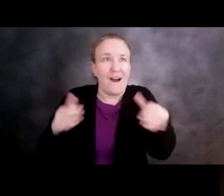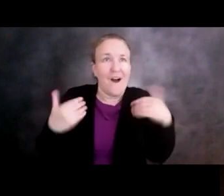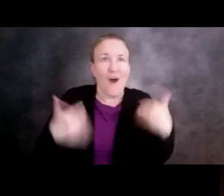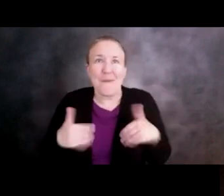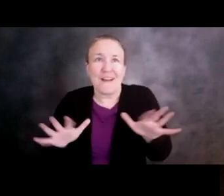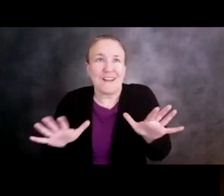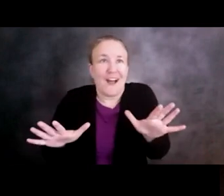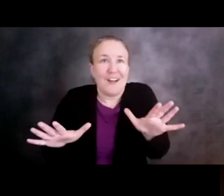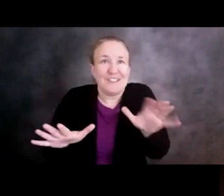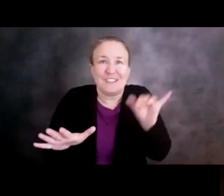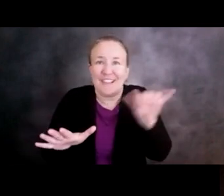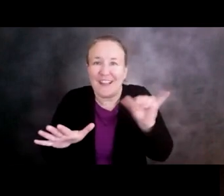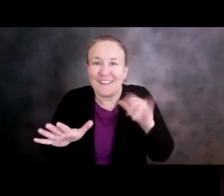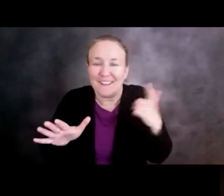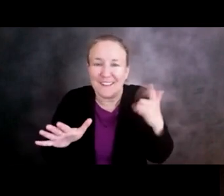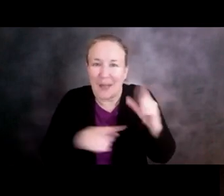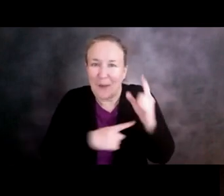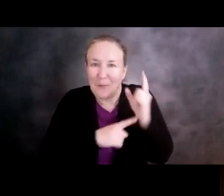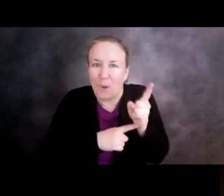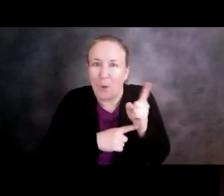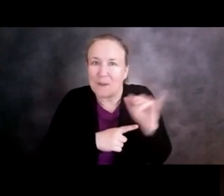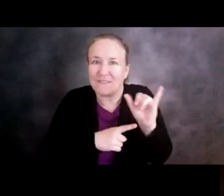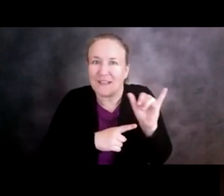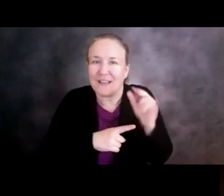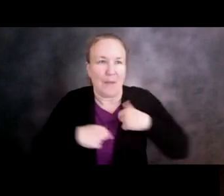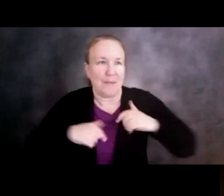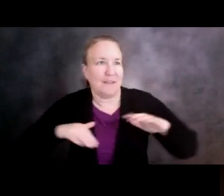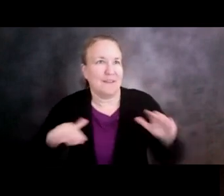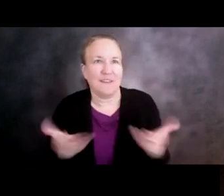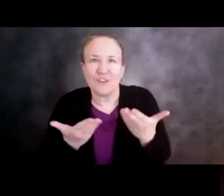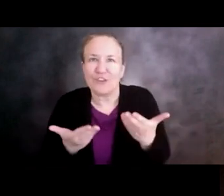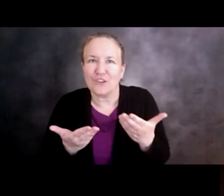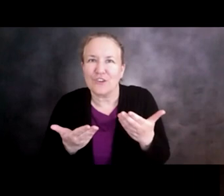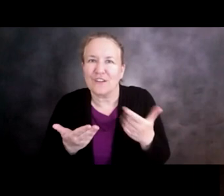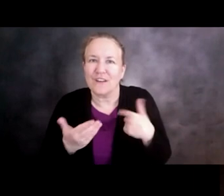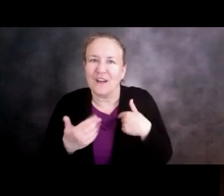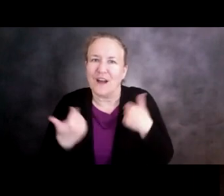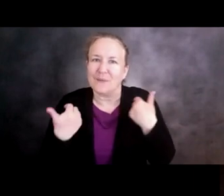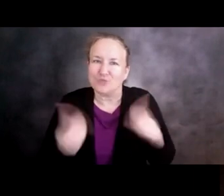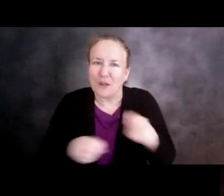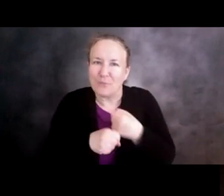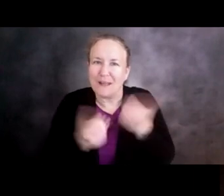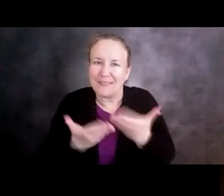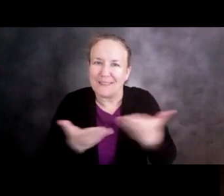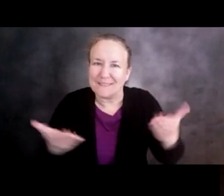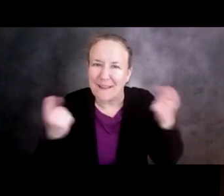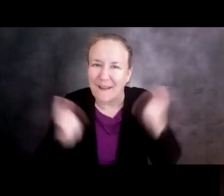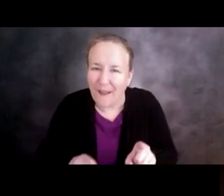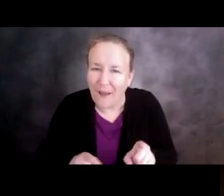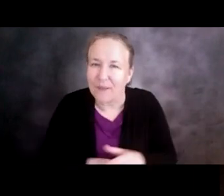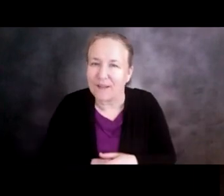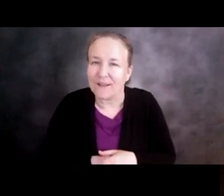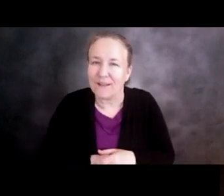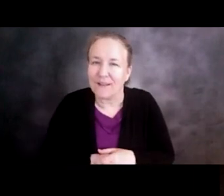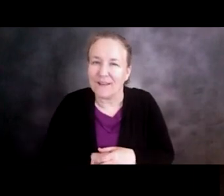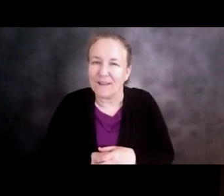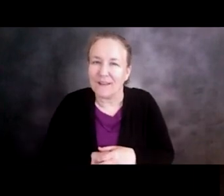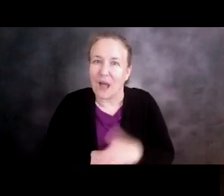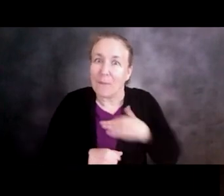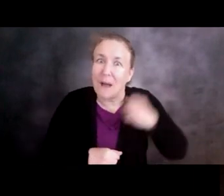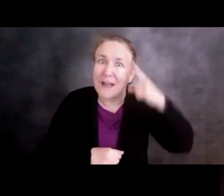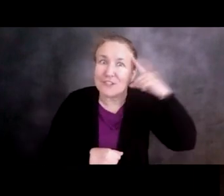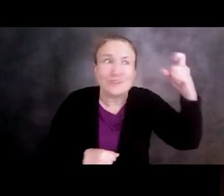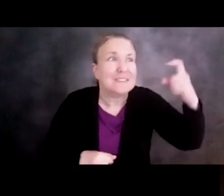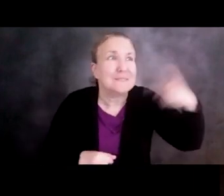like, this moment of, like, here I am trying to make things happen. I'm literally chasing my dreams,